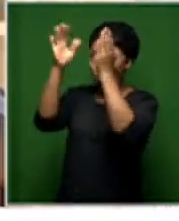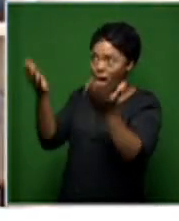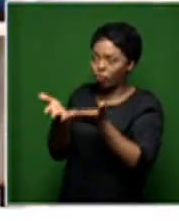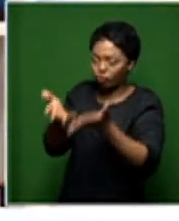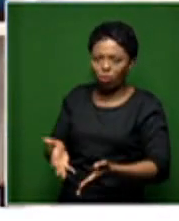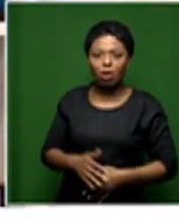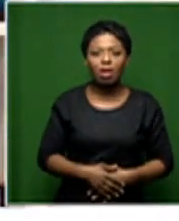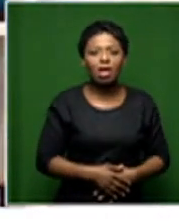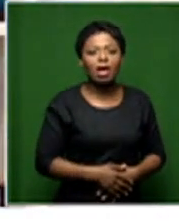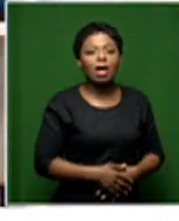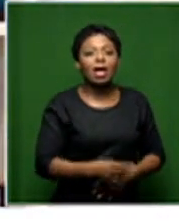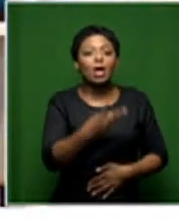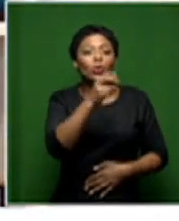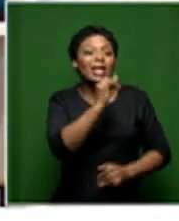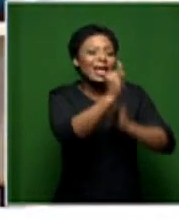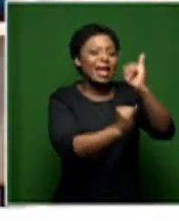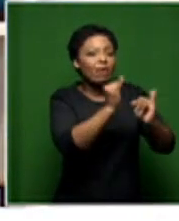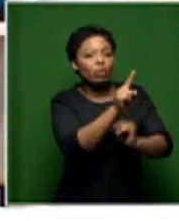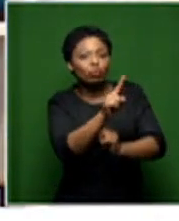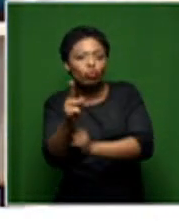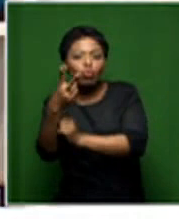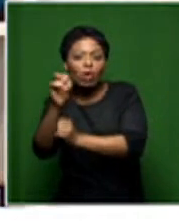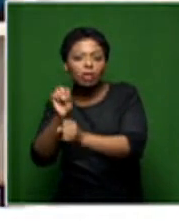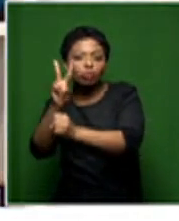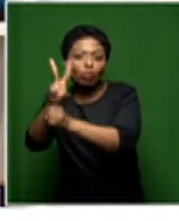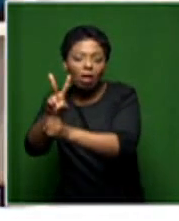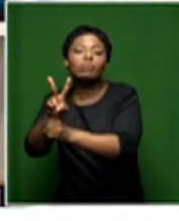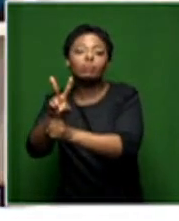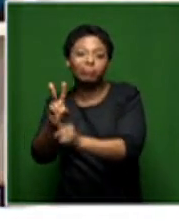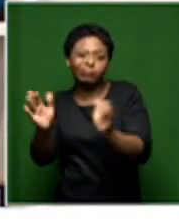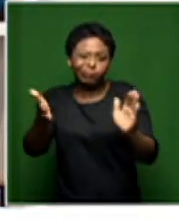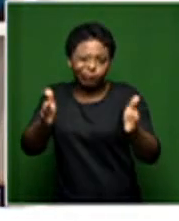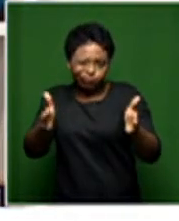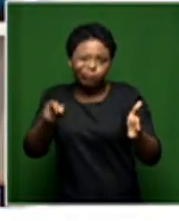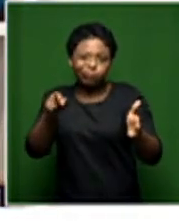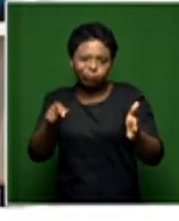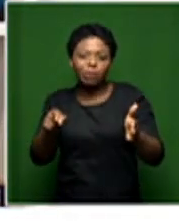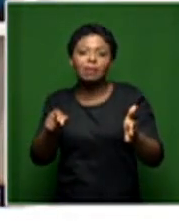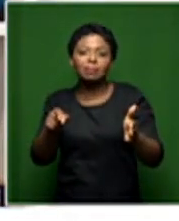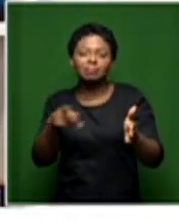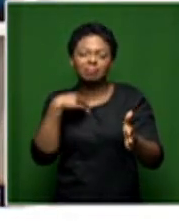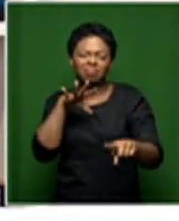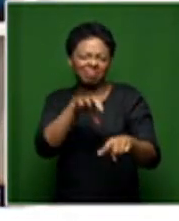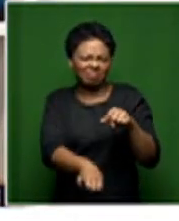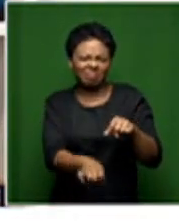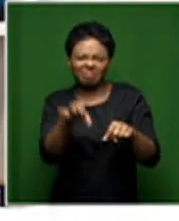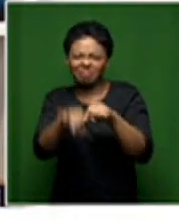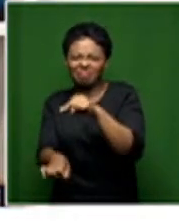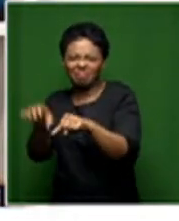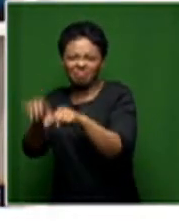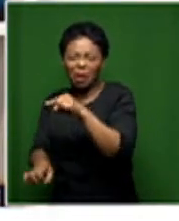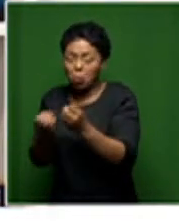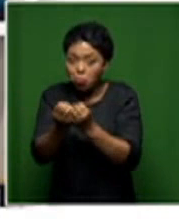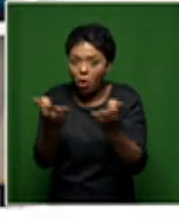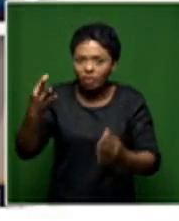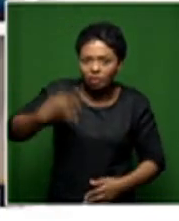in 2011, 2012, I saw the most horrendous things that were happening to young girls